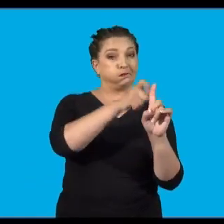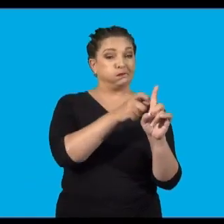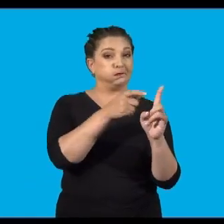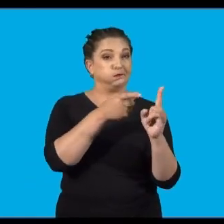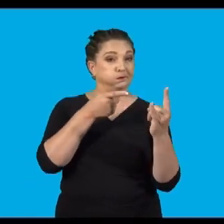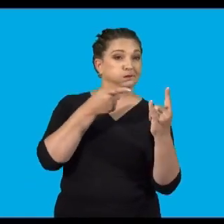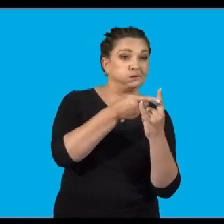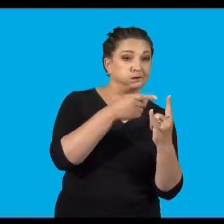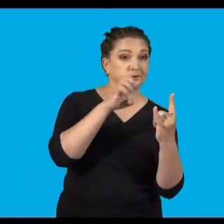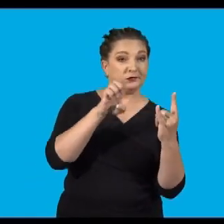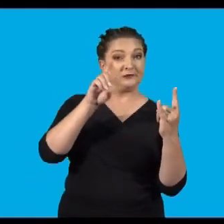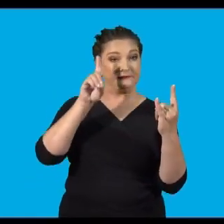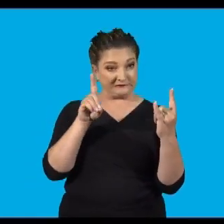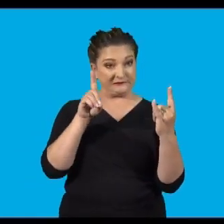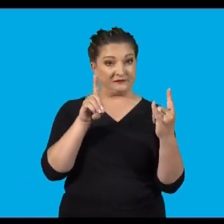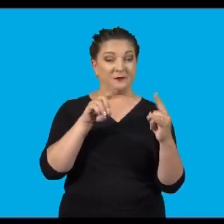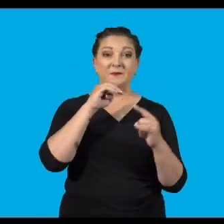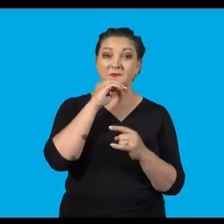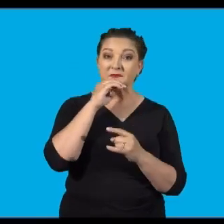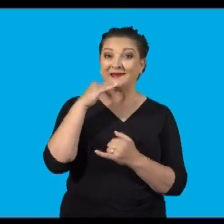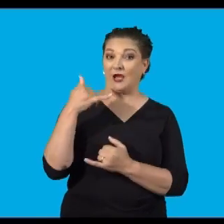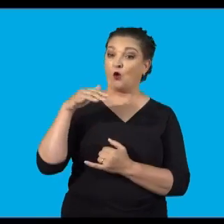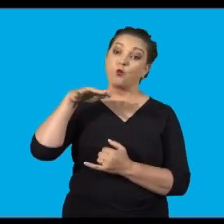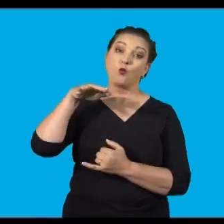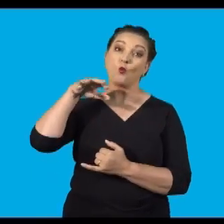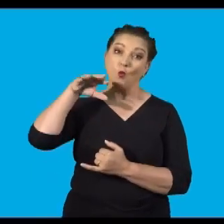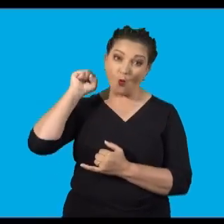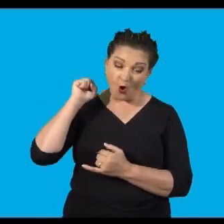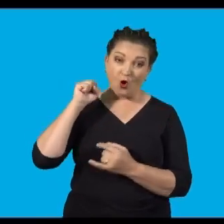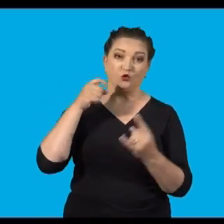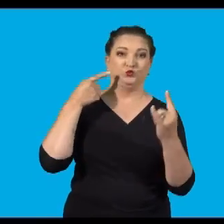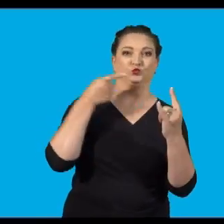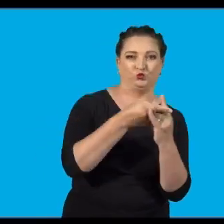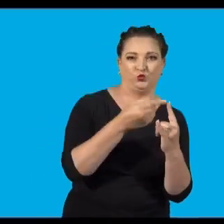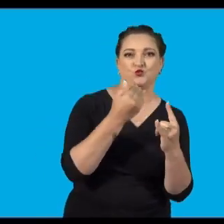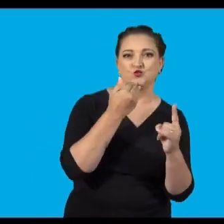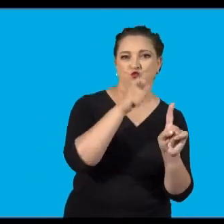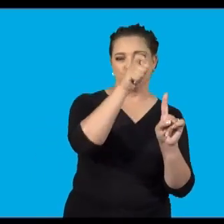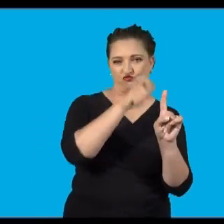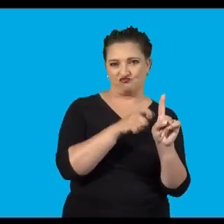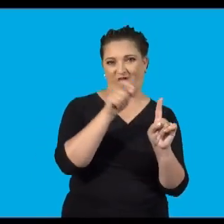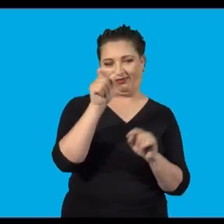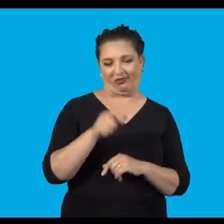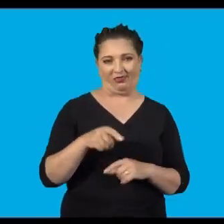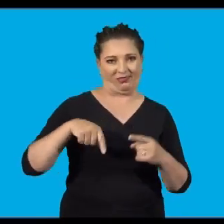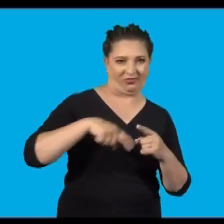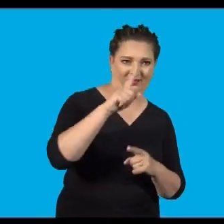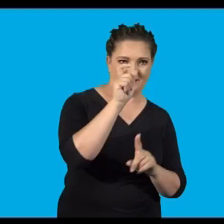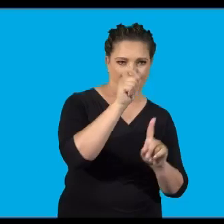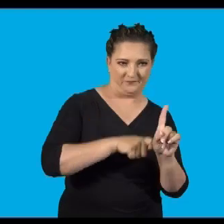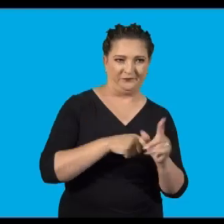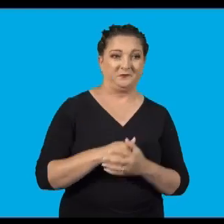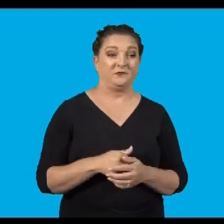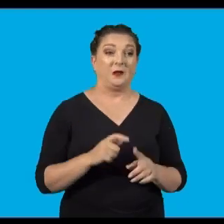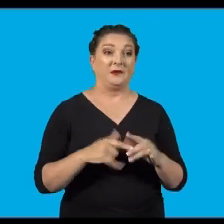goal. Remember the ed ending? A goal was scored by the striker, keeping our verb constant.